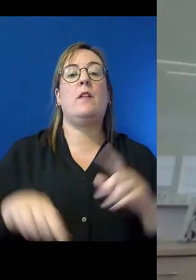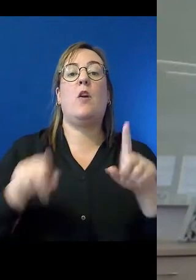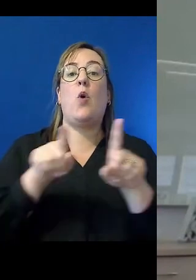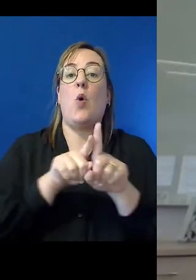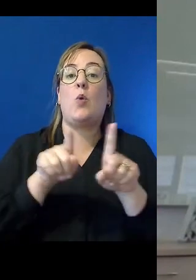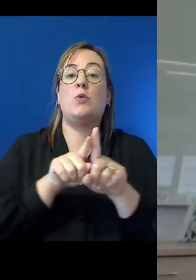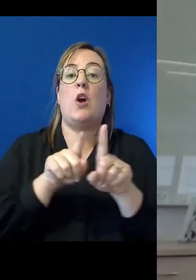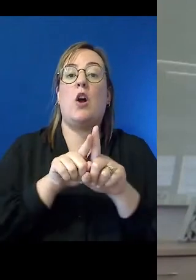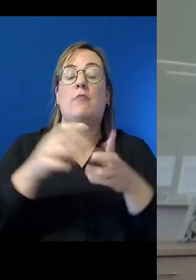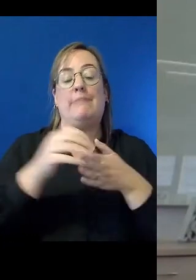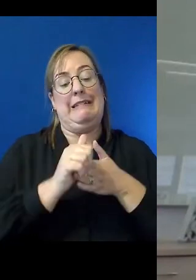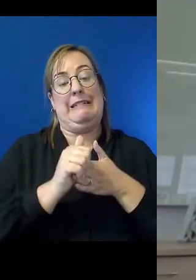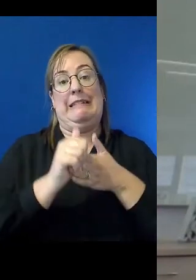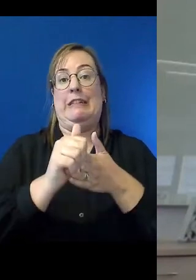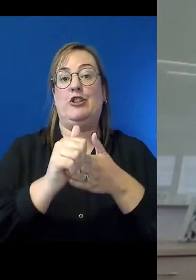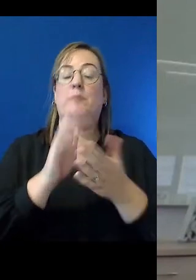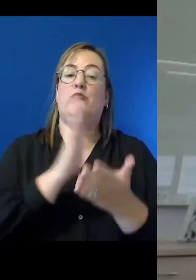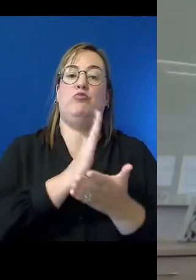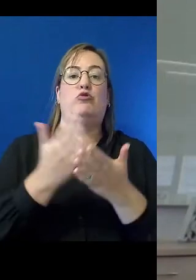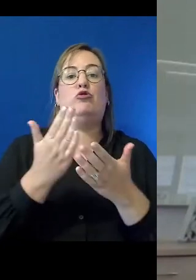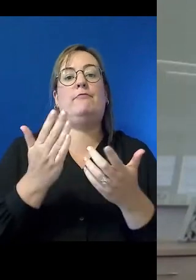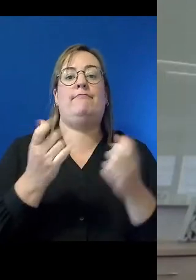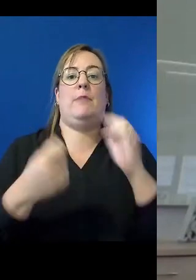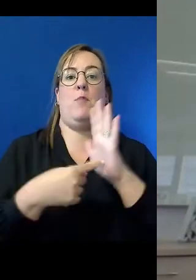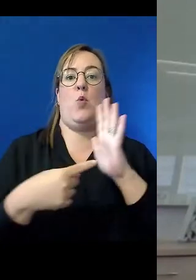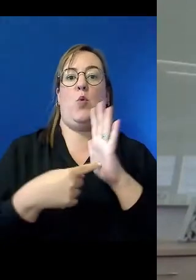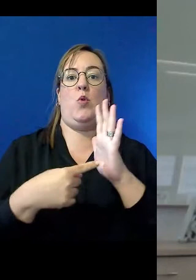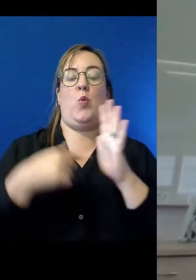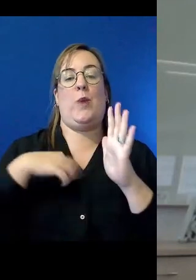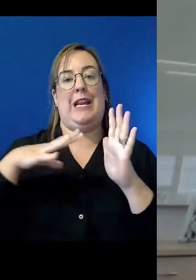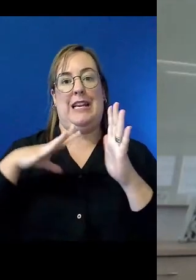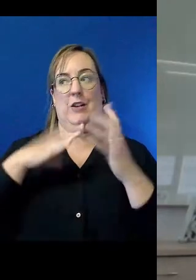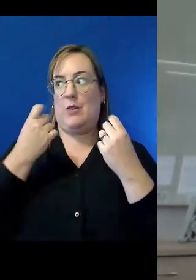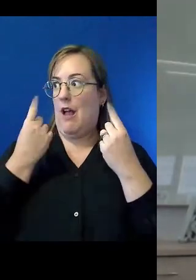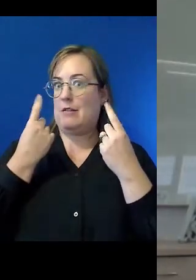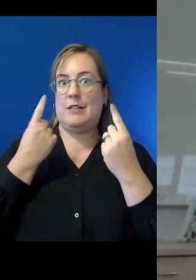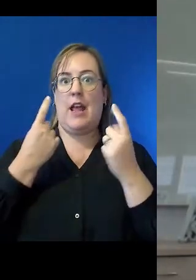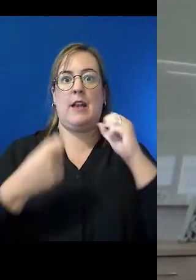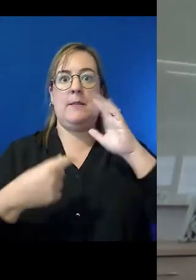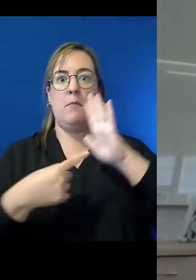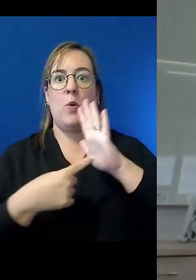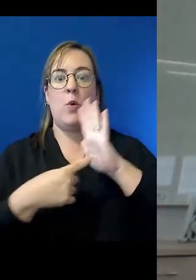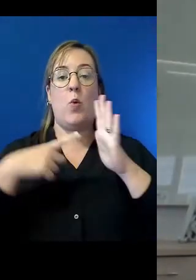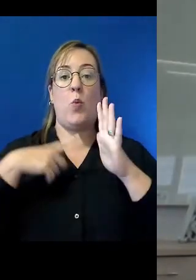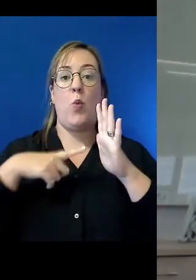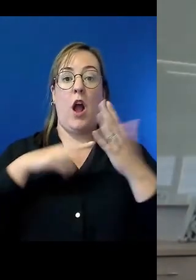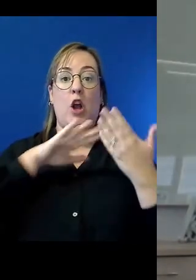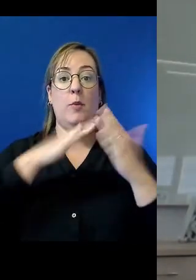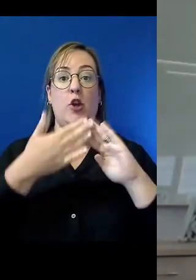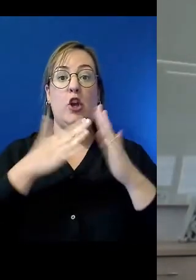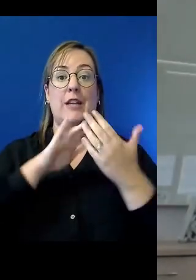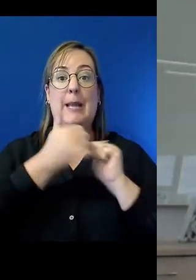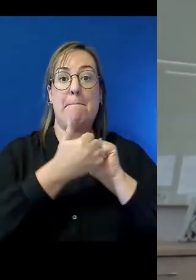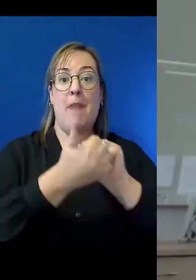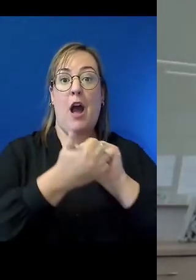important. Getting the leadership across the organization to understand the significance of why community partnerships are so relevant